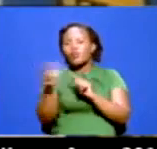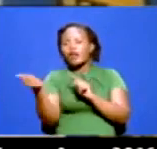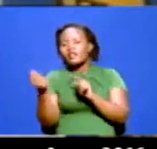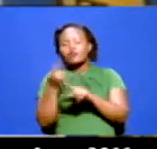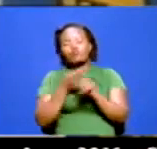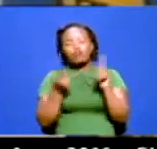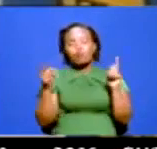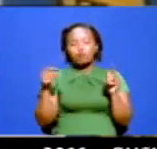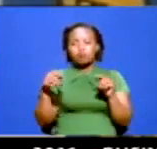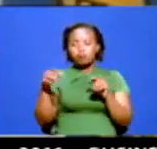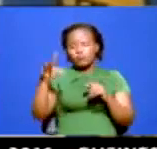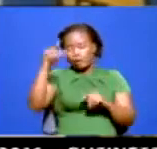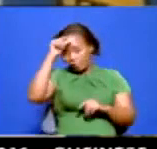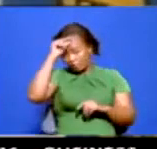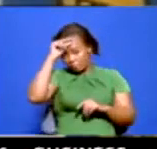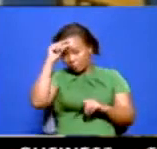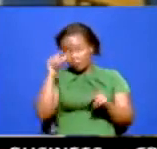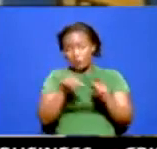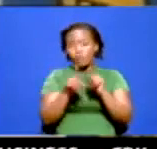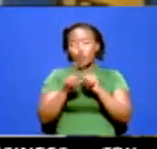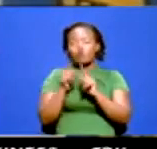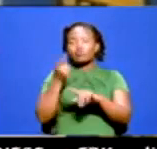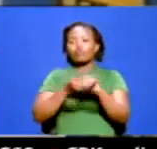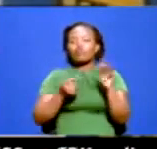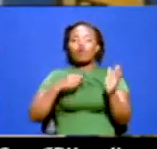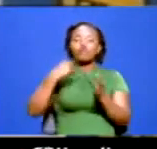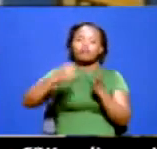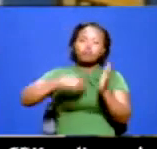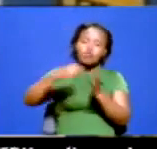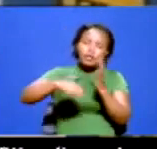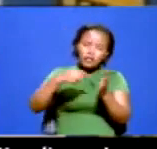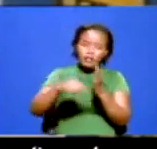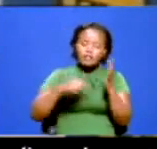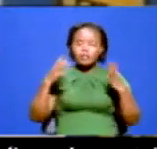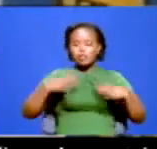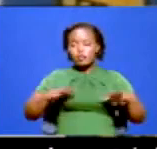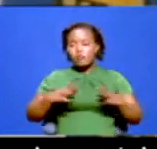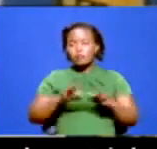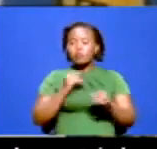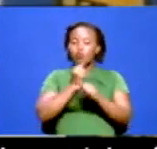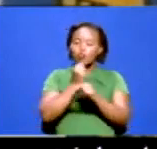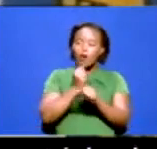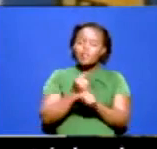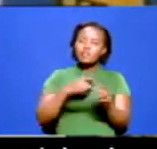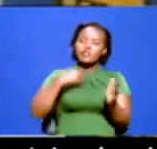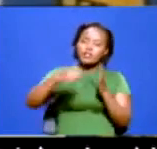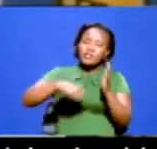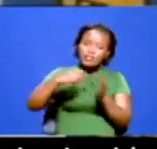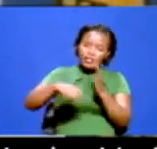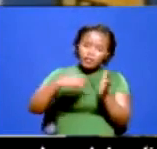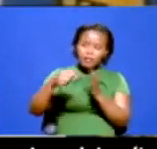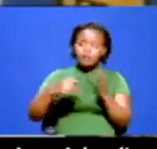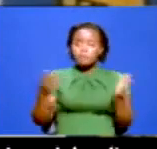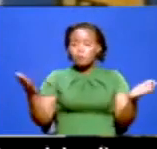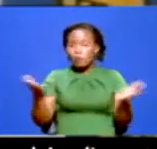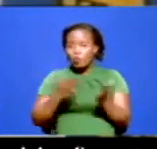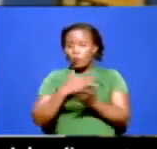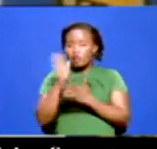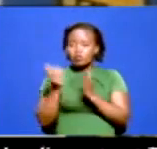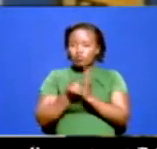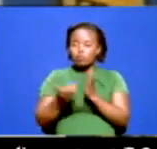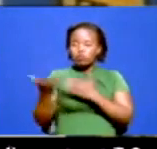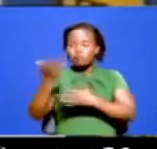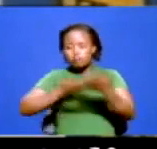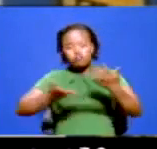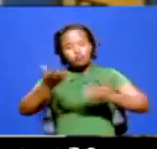government and also from industry, people who work in industry. And that's where the meeting of minds, you know, takes place at